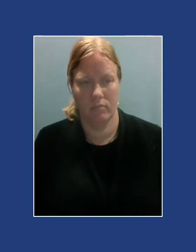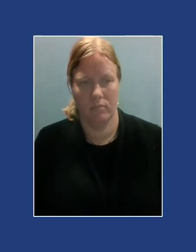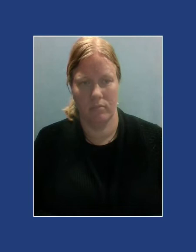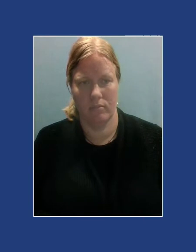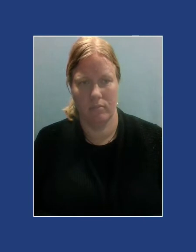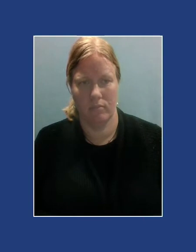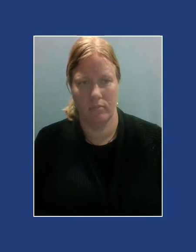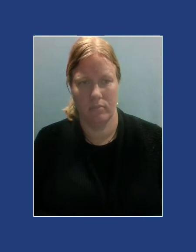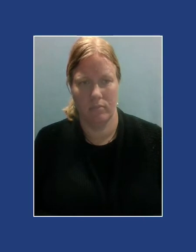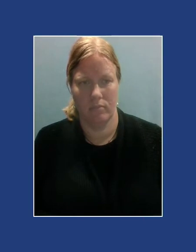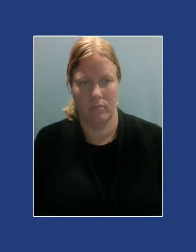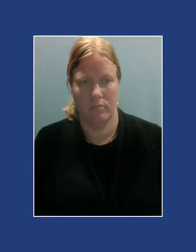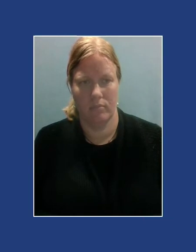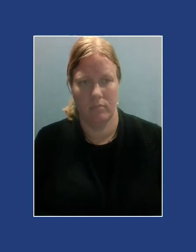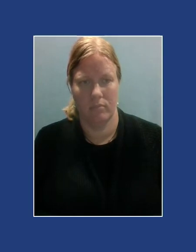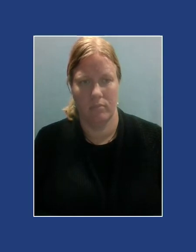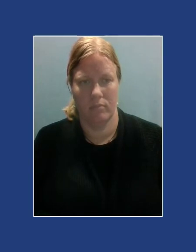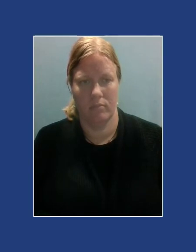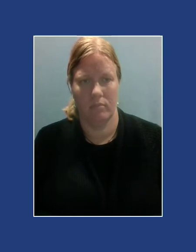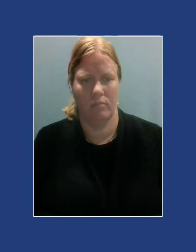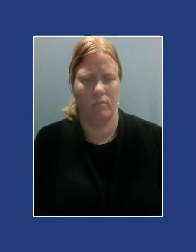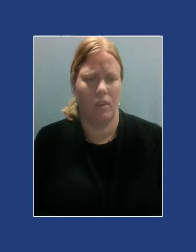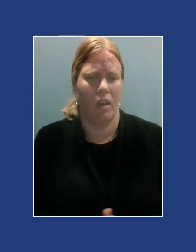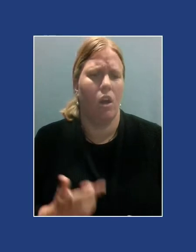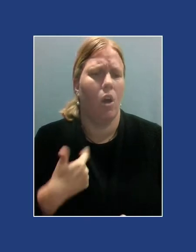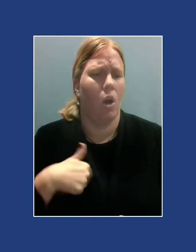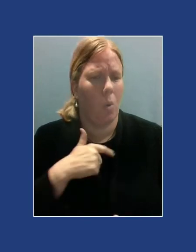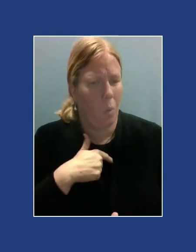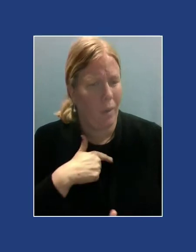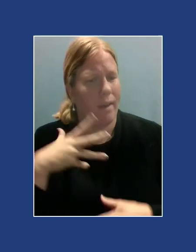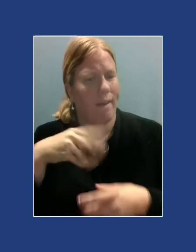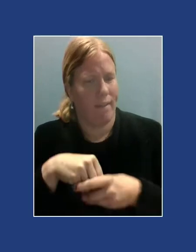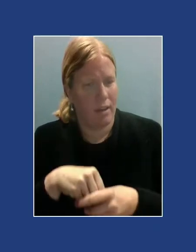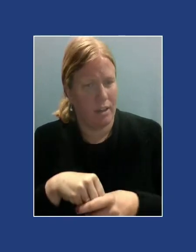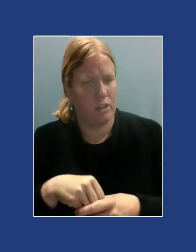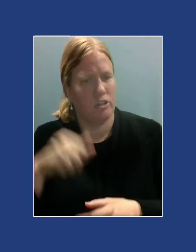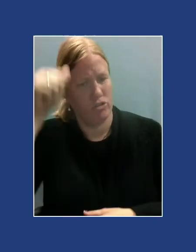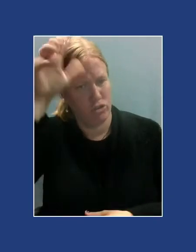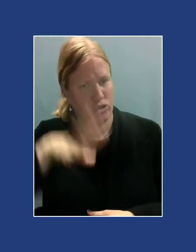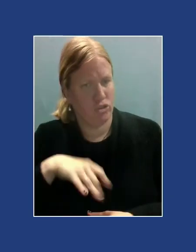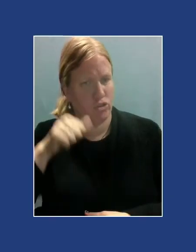And we can engage in what's referred to as gender identity exploratory therapy.